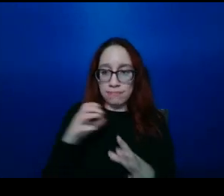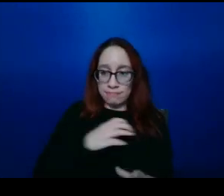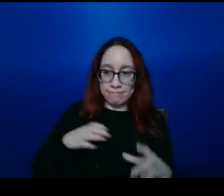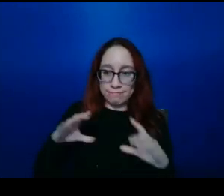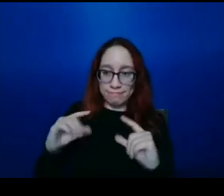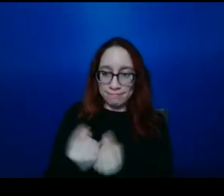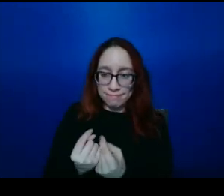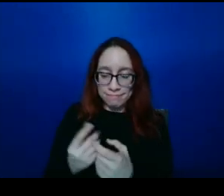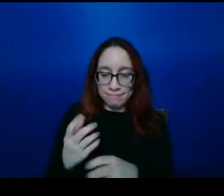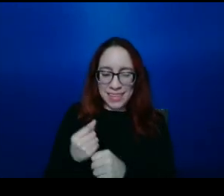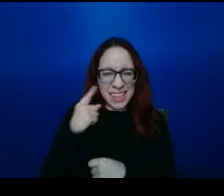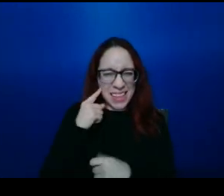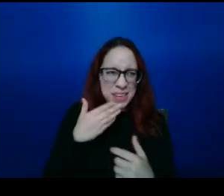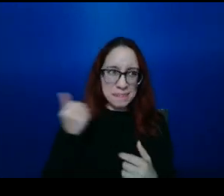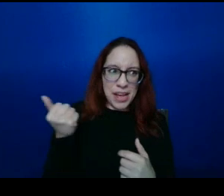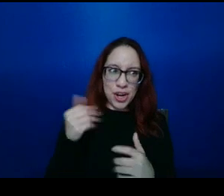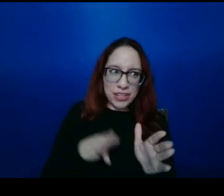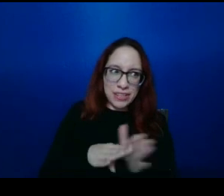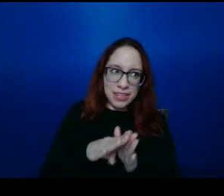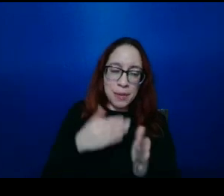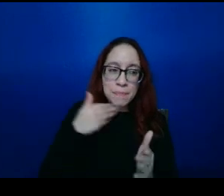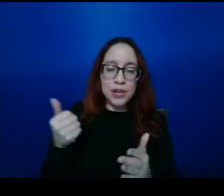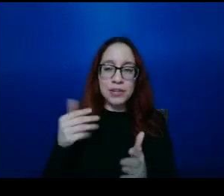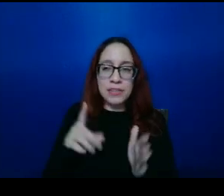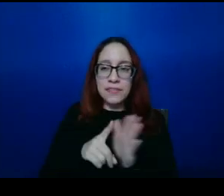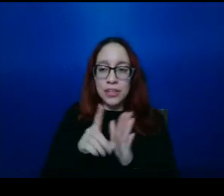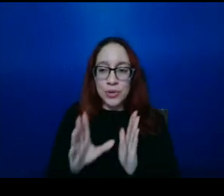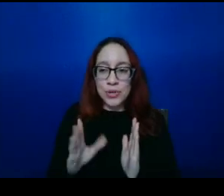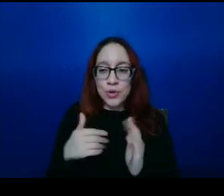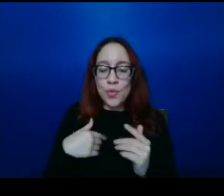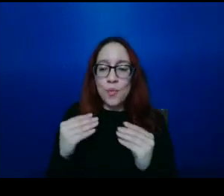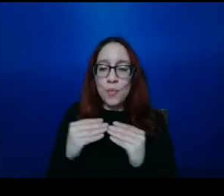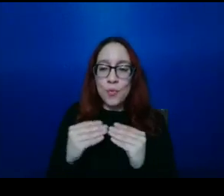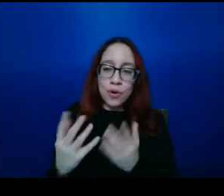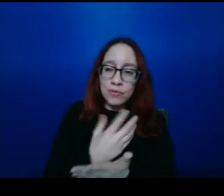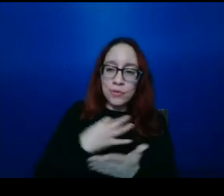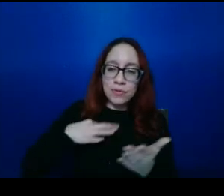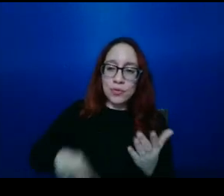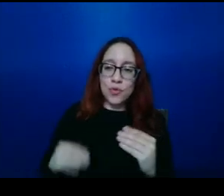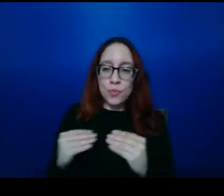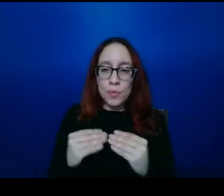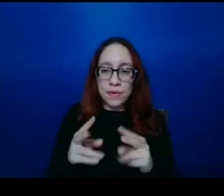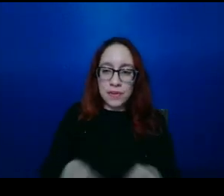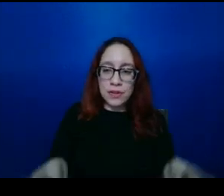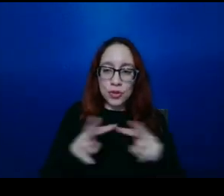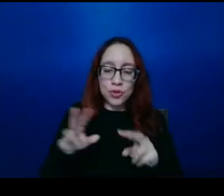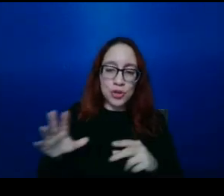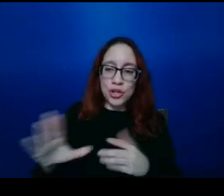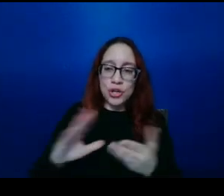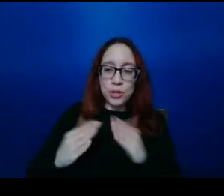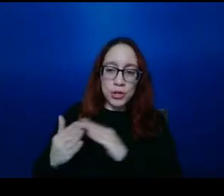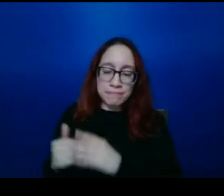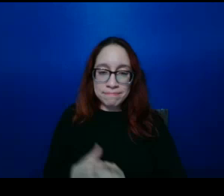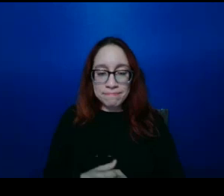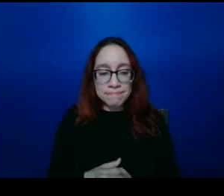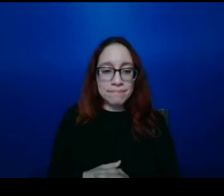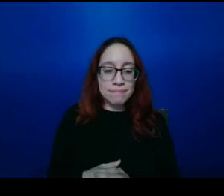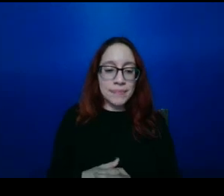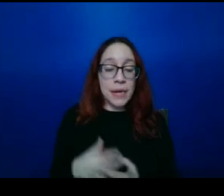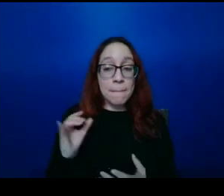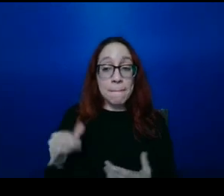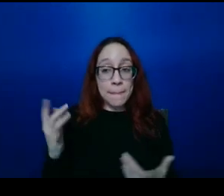In fact, I'd argue a better development and a better developer, which will mean more revenue and more value to your community. And